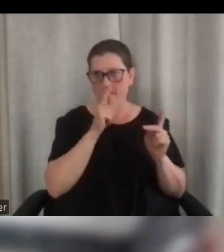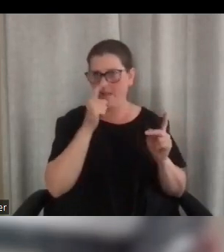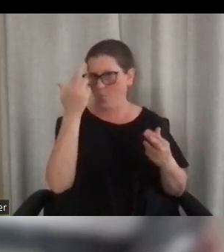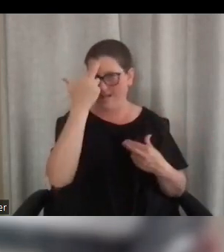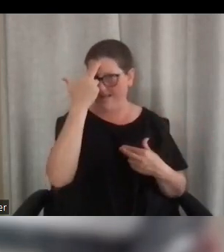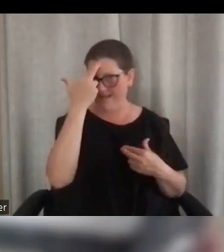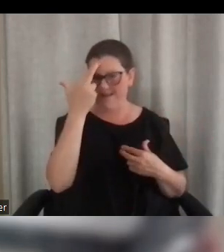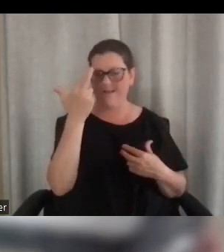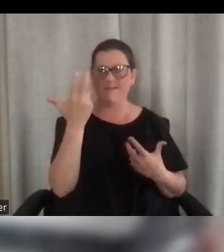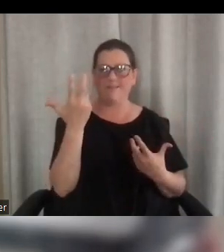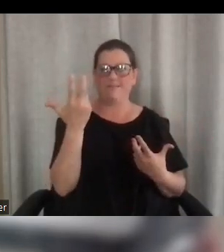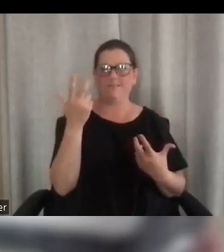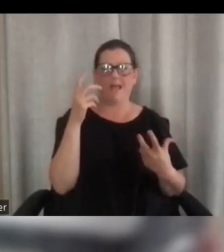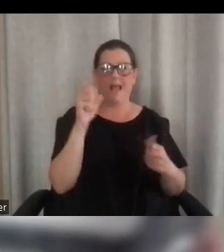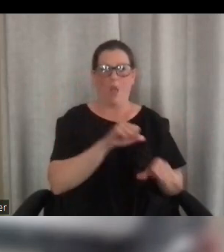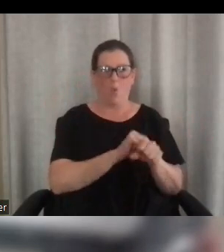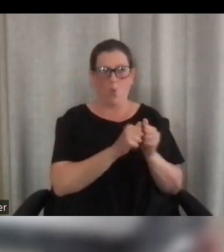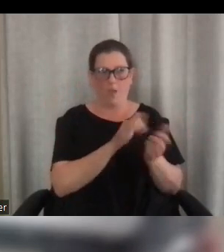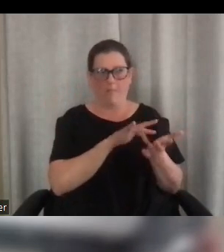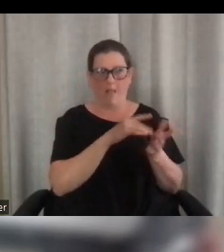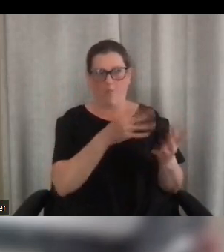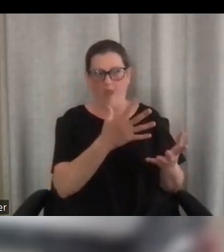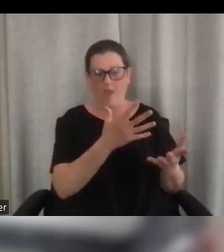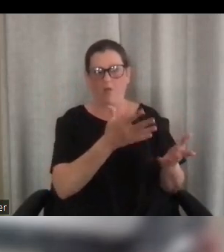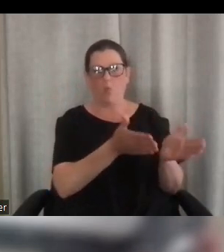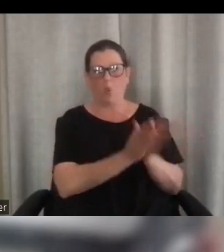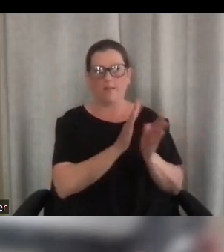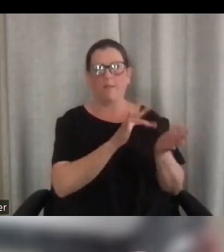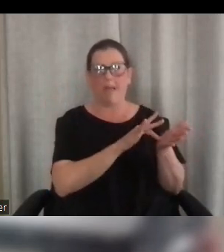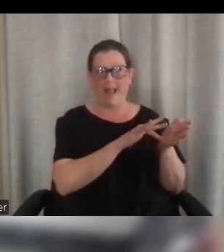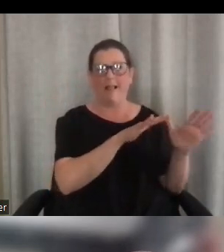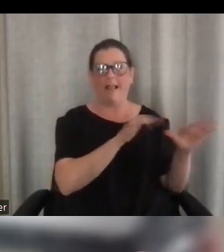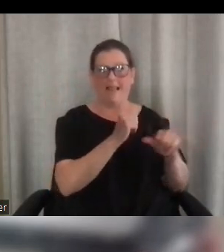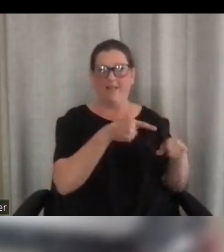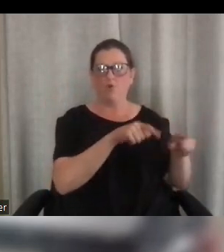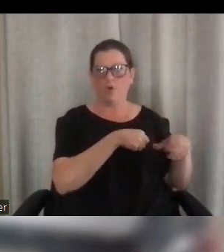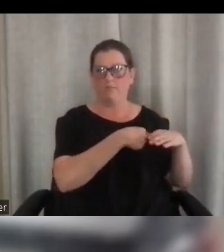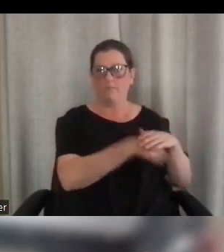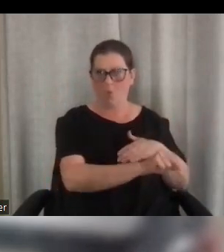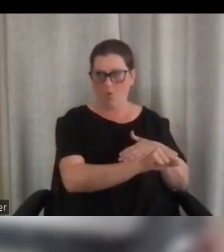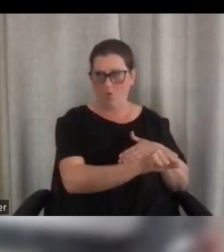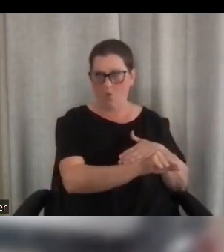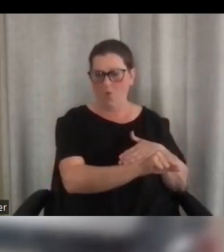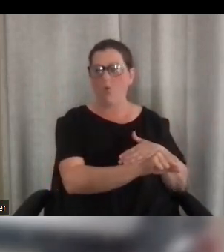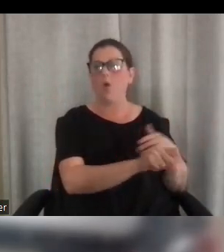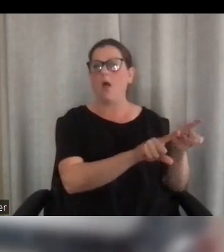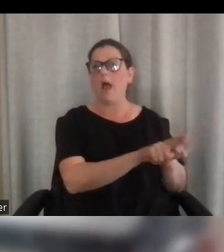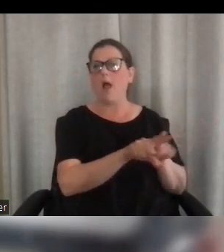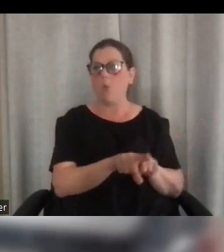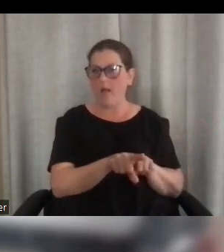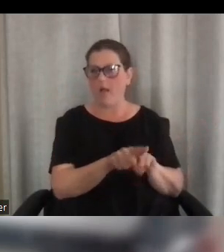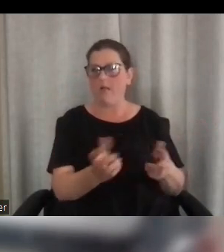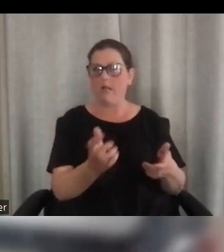could work with your medical provider to request medical leave for the delivery of the baby, as well as pair that